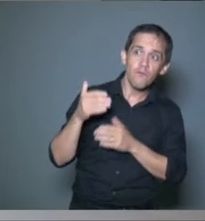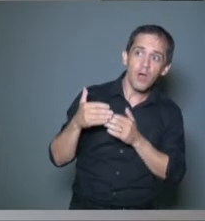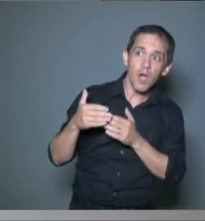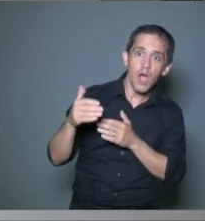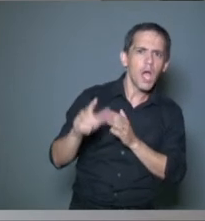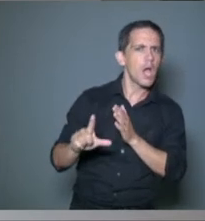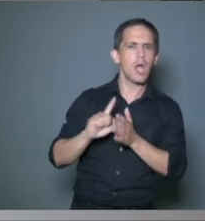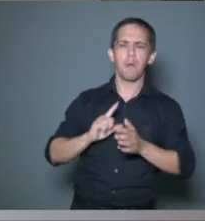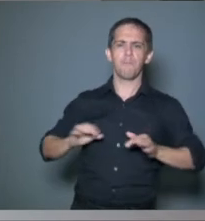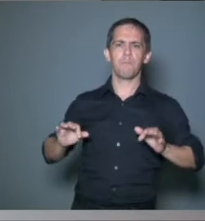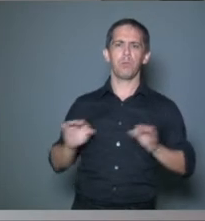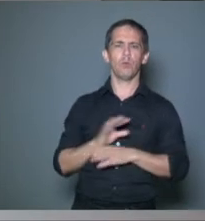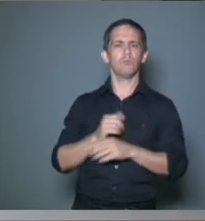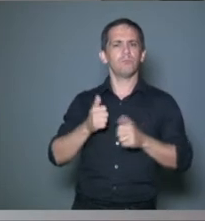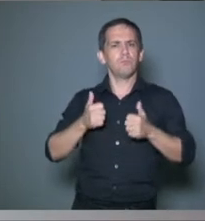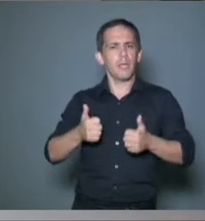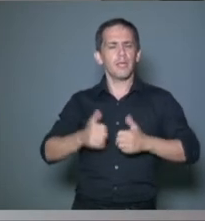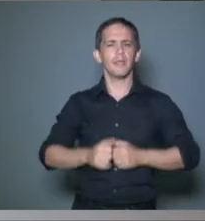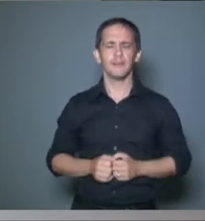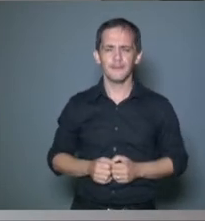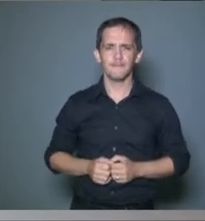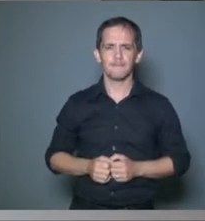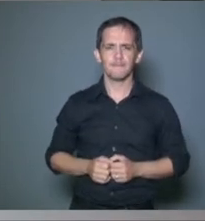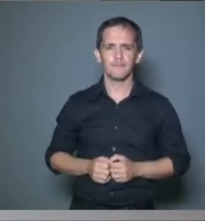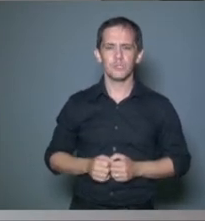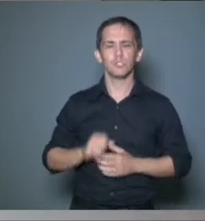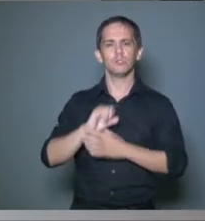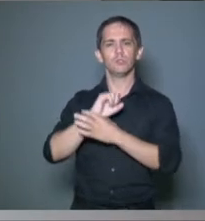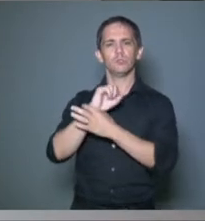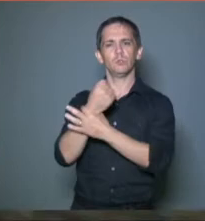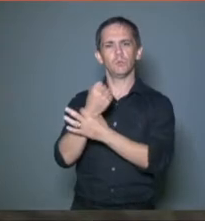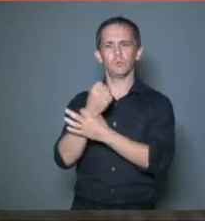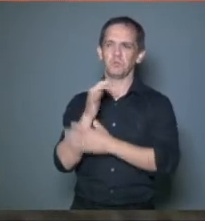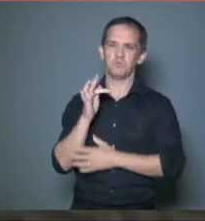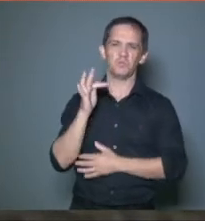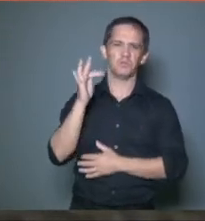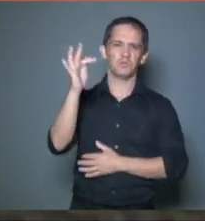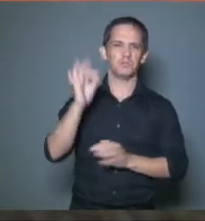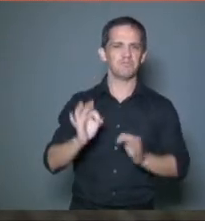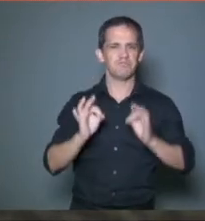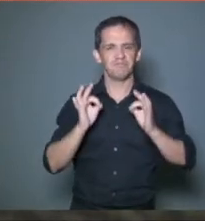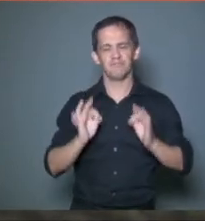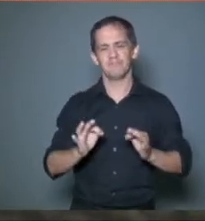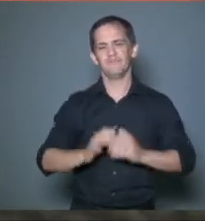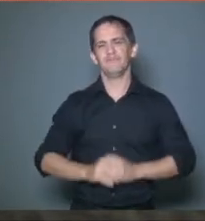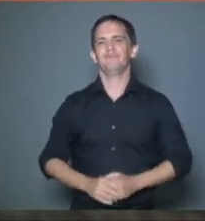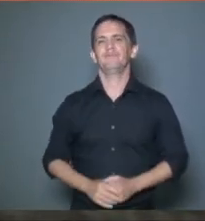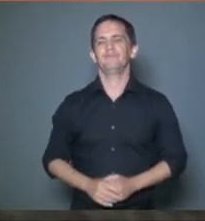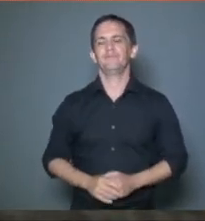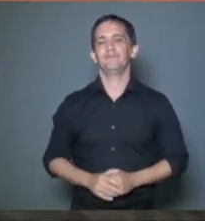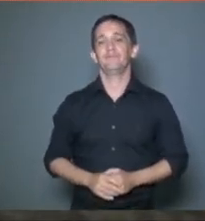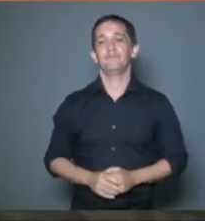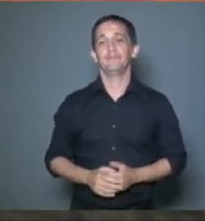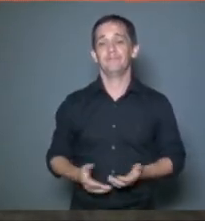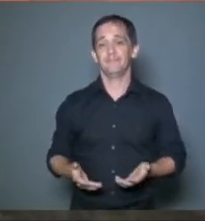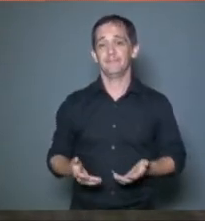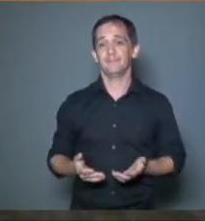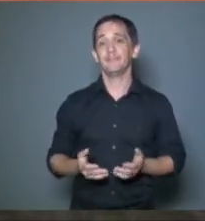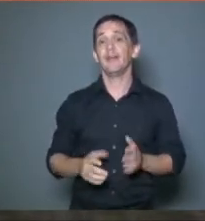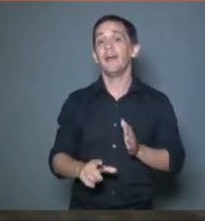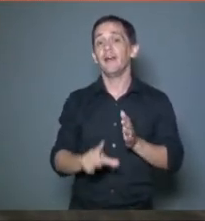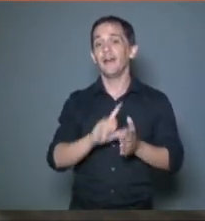future. And the preparation of the team guarantees the future. That's why I like